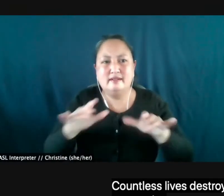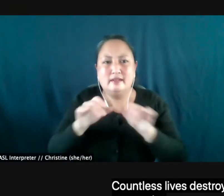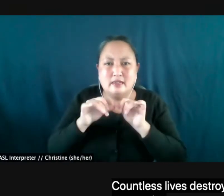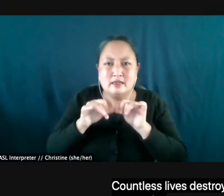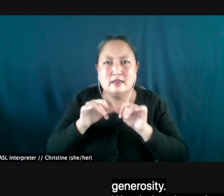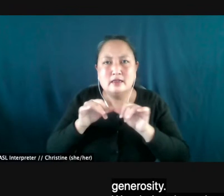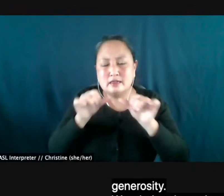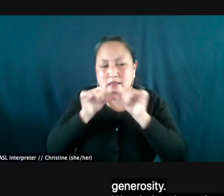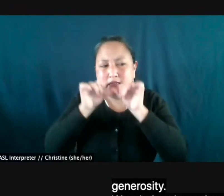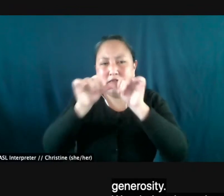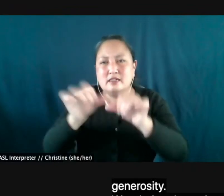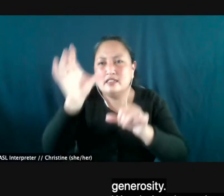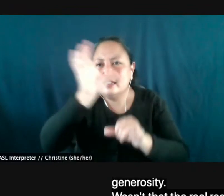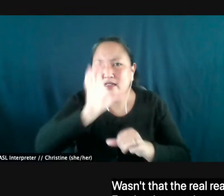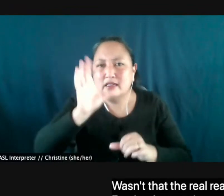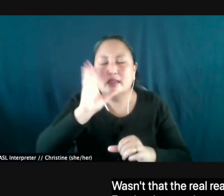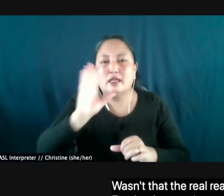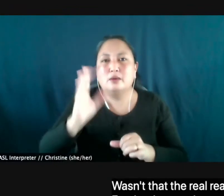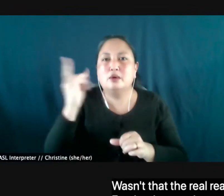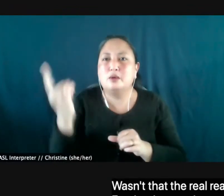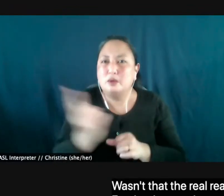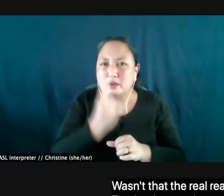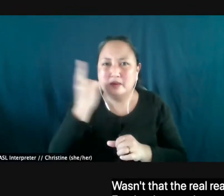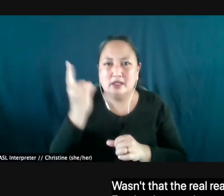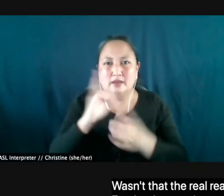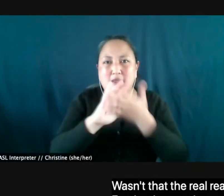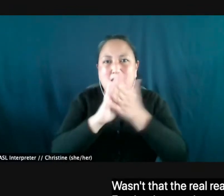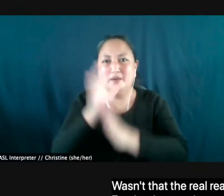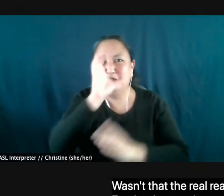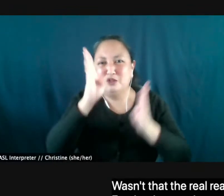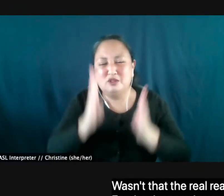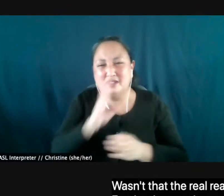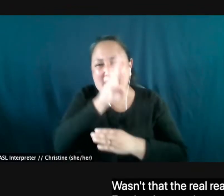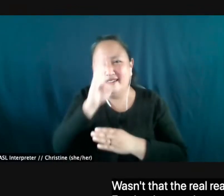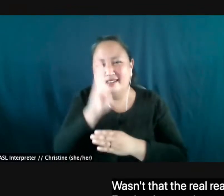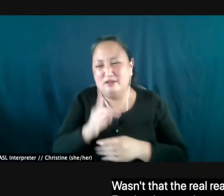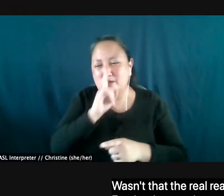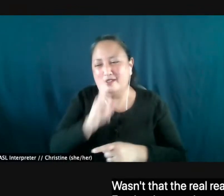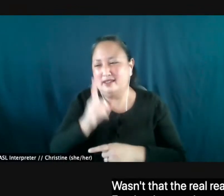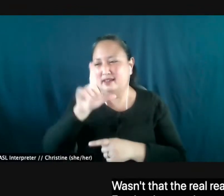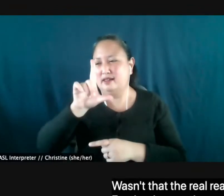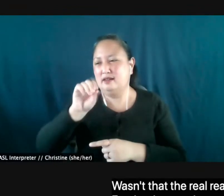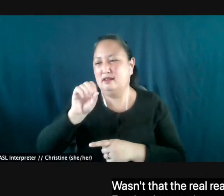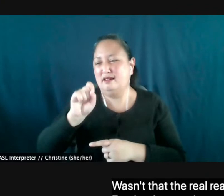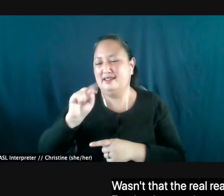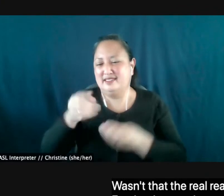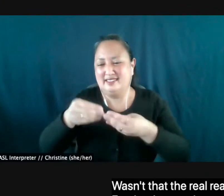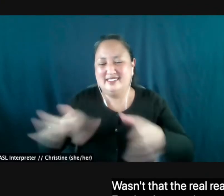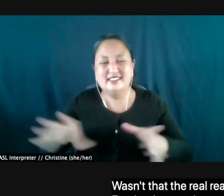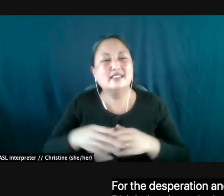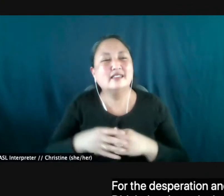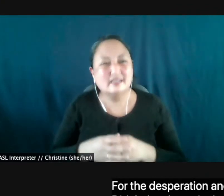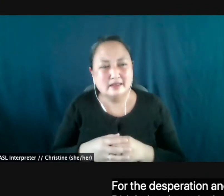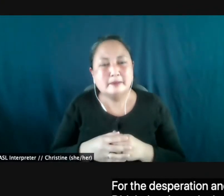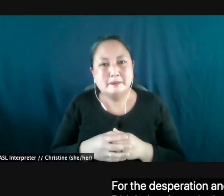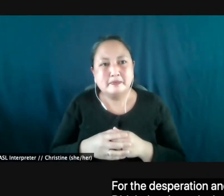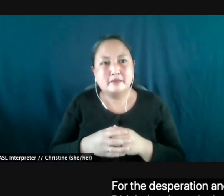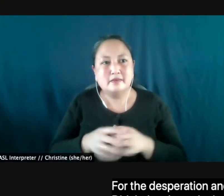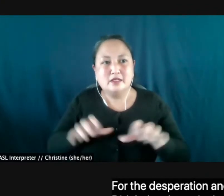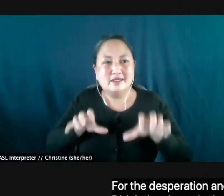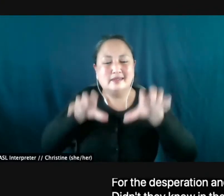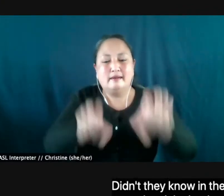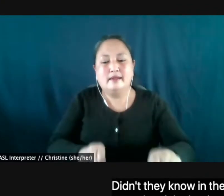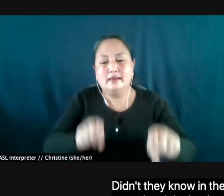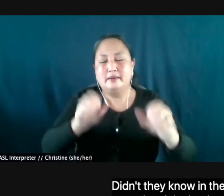they searched, they would forever be searchers and never quite lost? There is claiming the land,